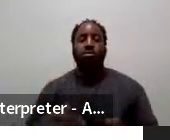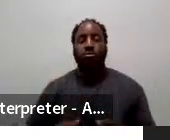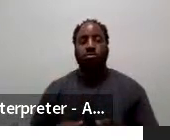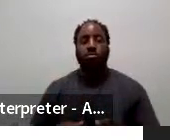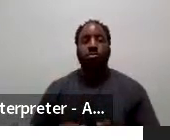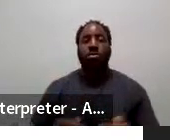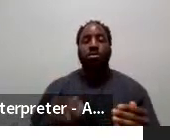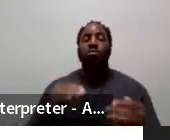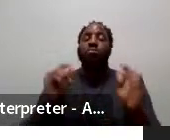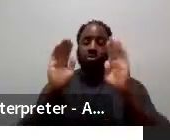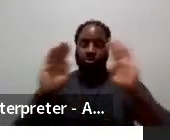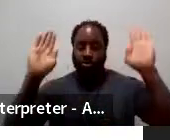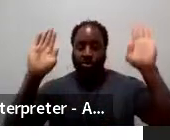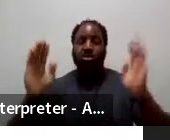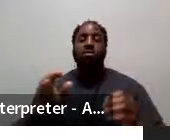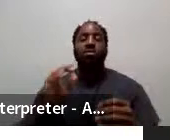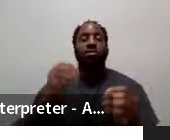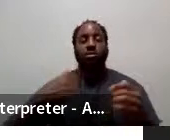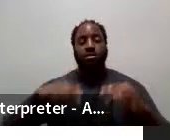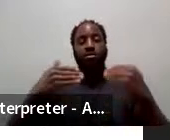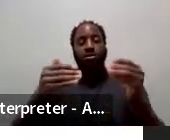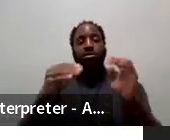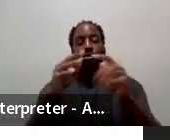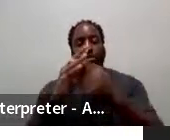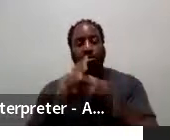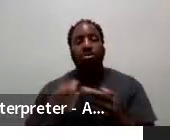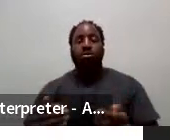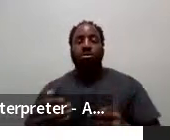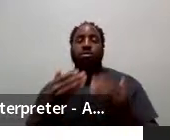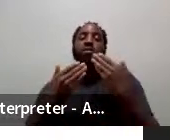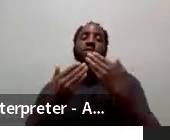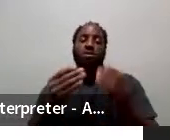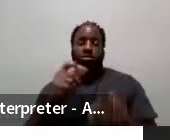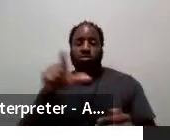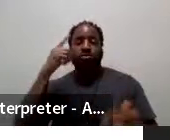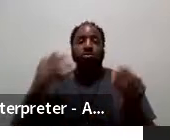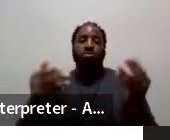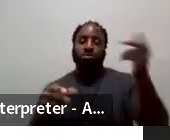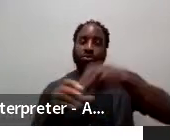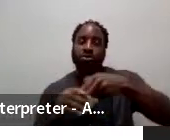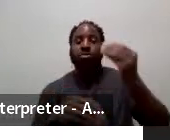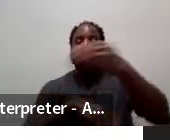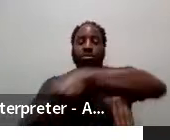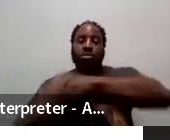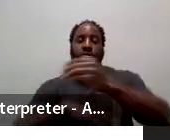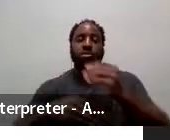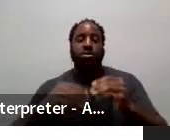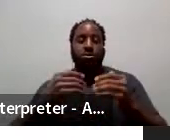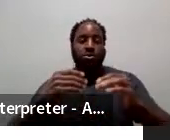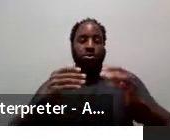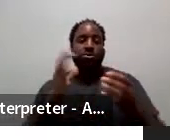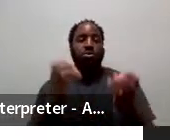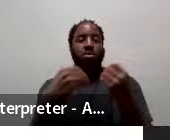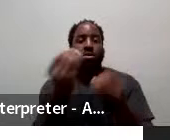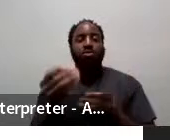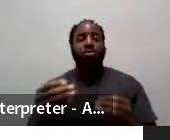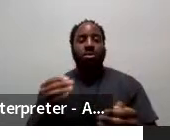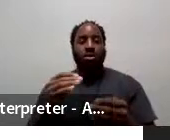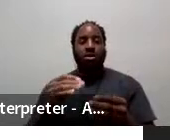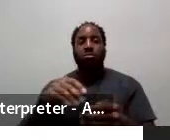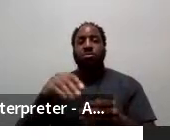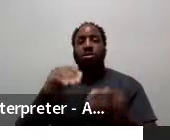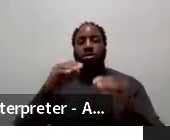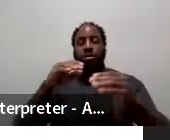Okay, great. So let's go ahead and get started. Again, thank you all for joining us tonight. We just want to give you a preview of what's coming for the